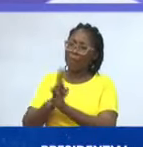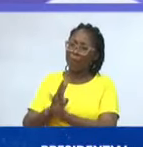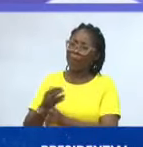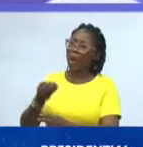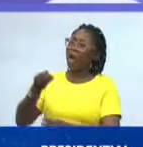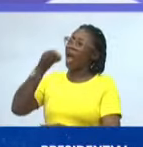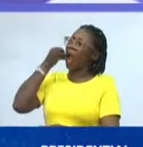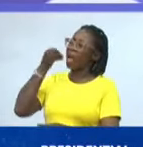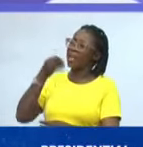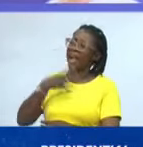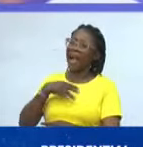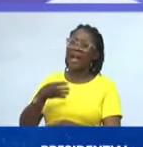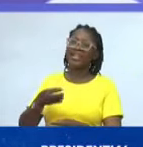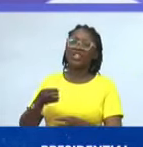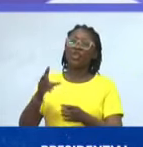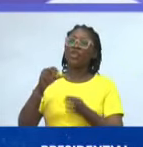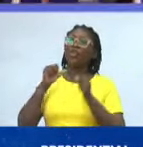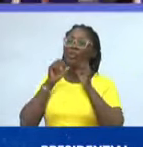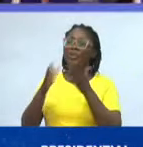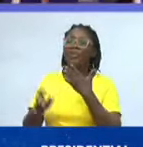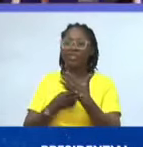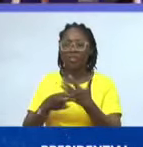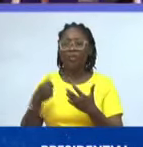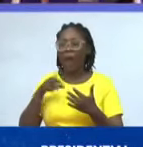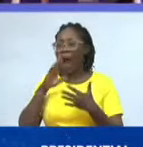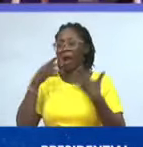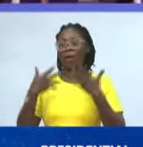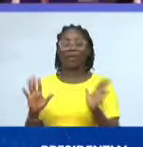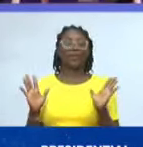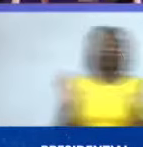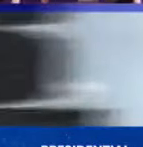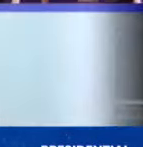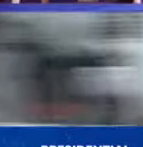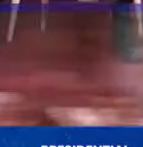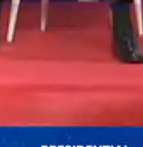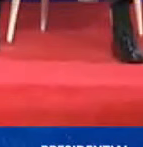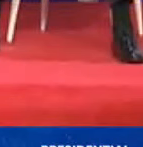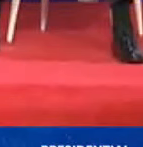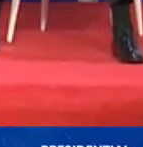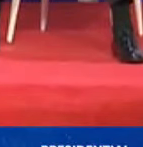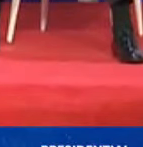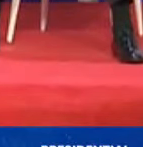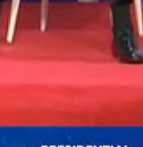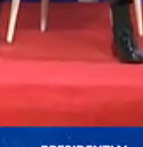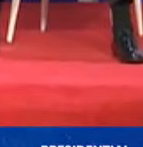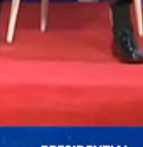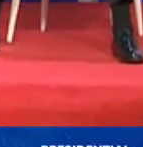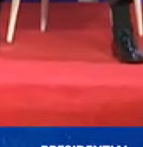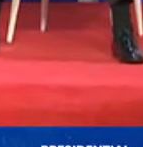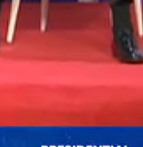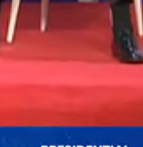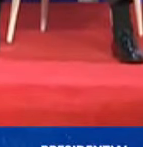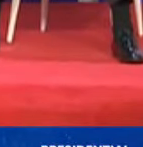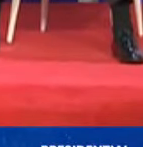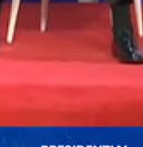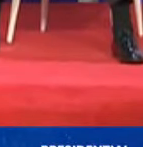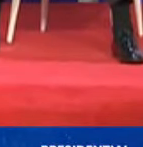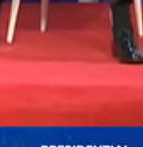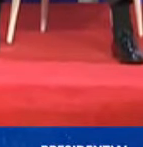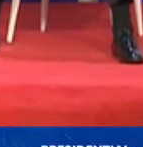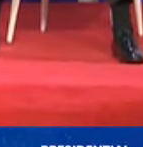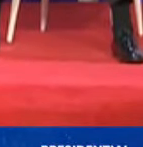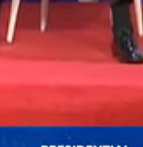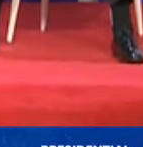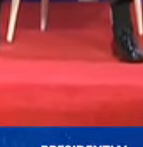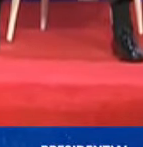we entered one chance. Let's go to education, because this is another very important aspect. We have the representatives of ours. So it's good to see you